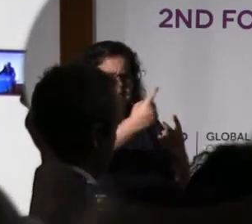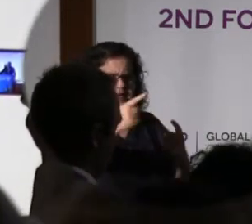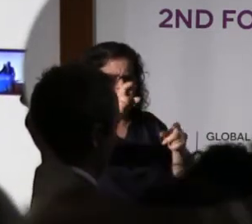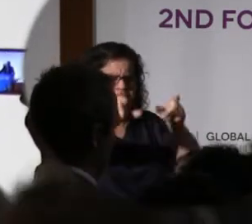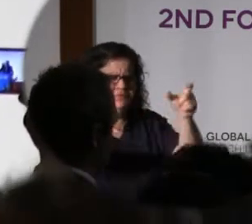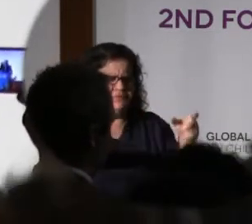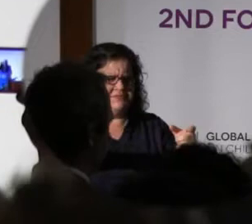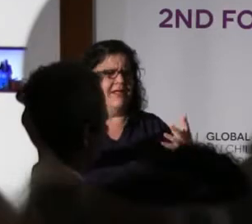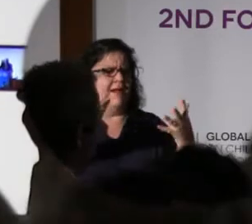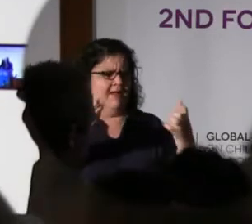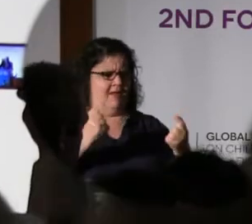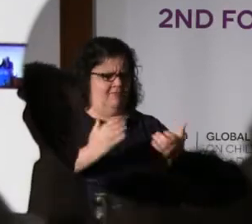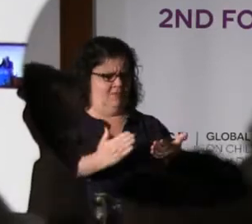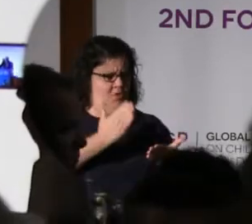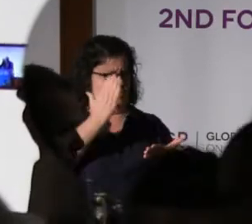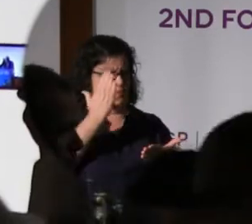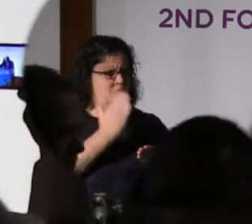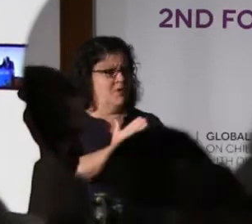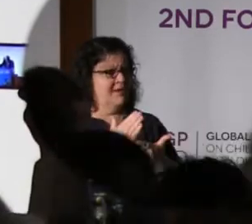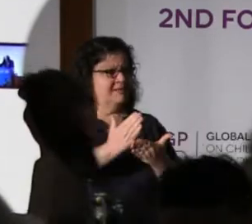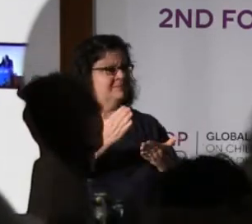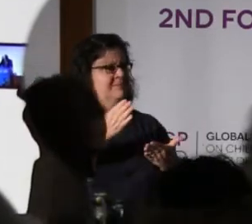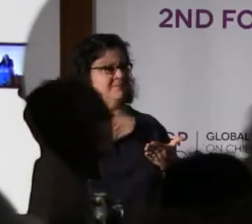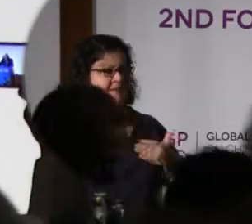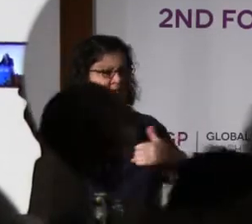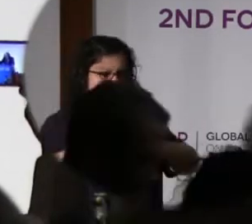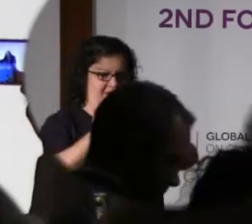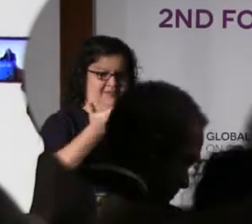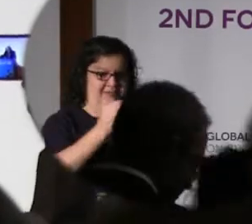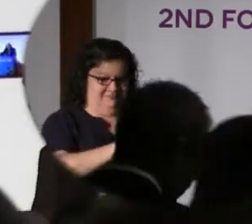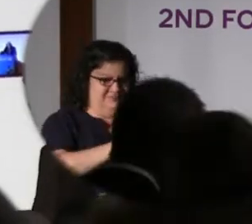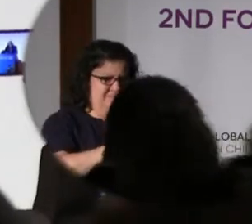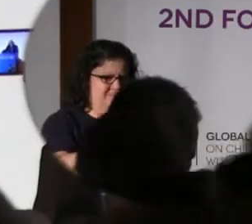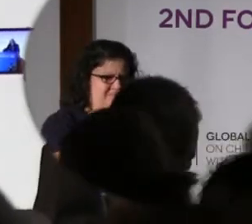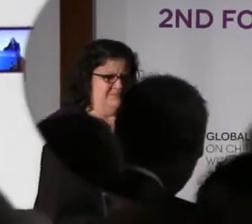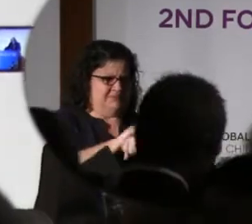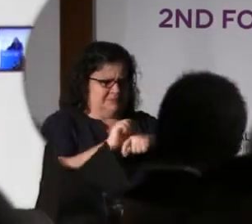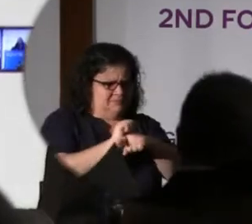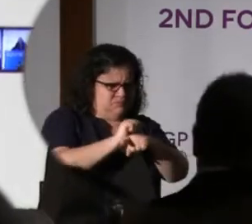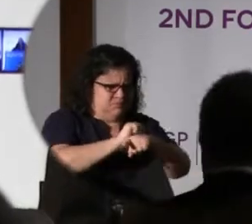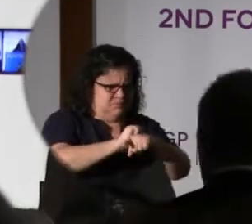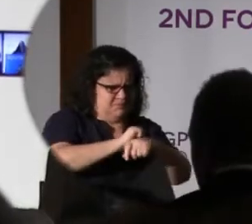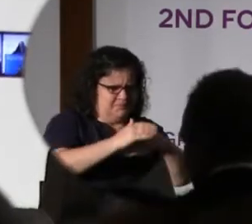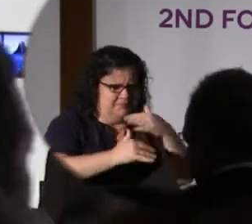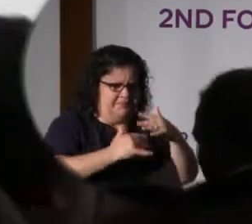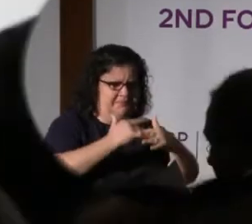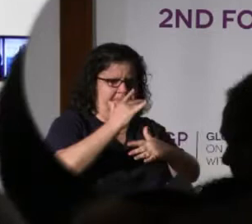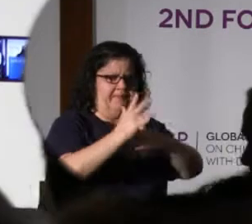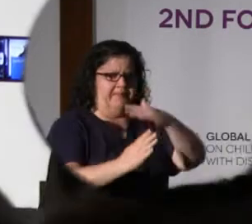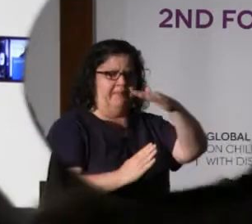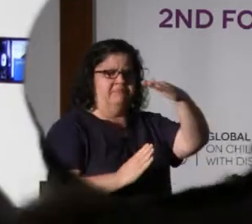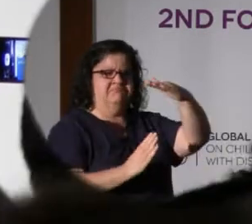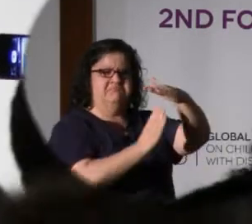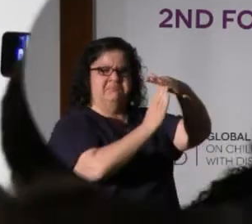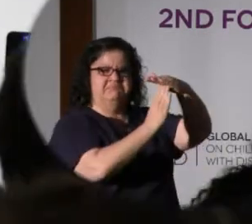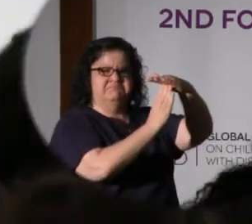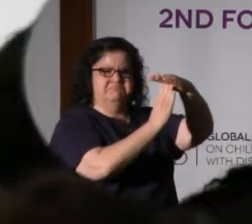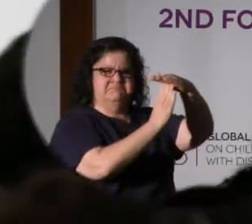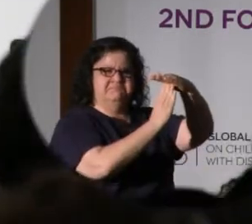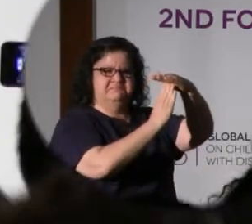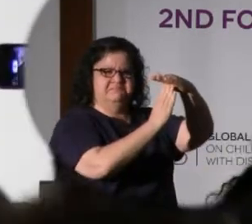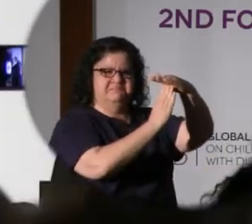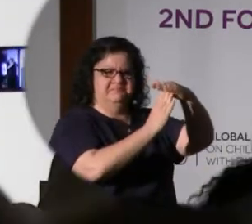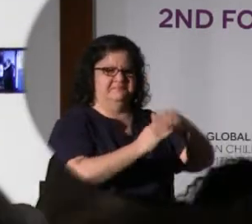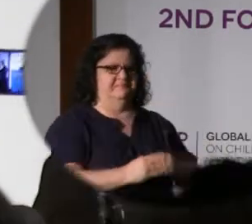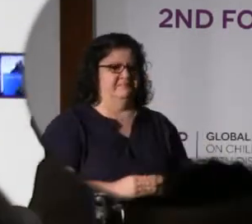potential. But for every child, realizing this right requires support, a foundation built